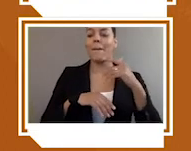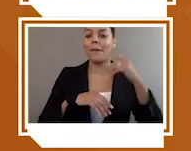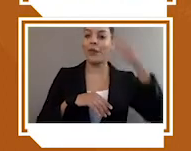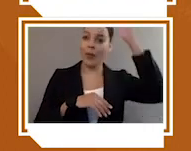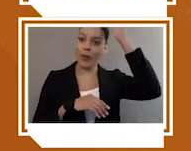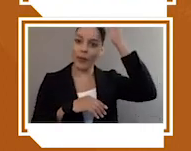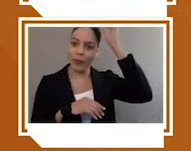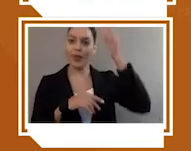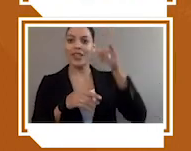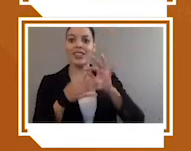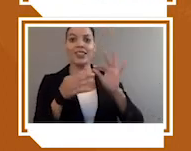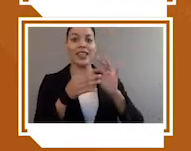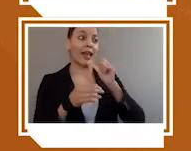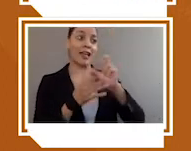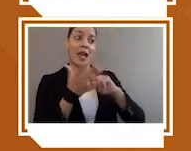Lord.